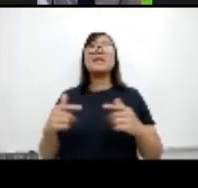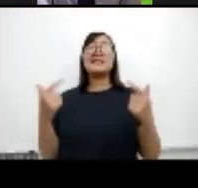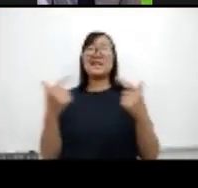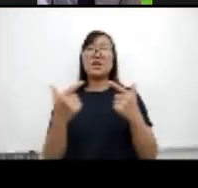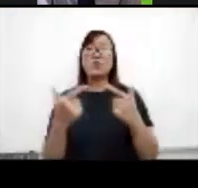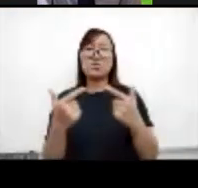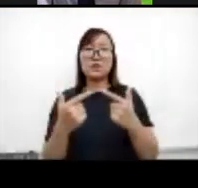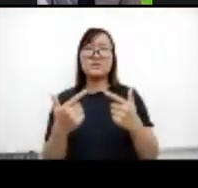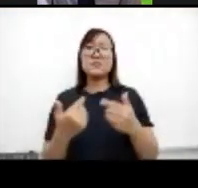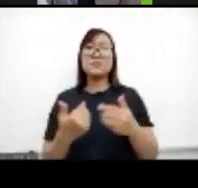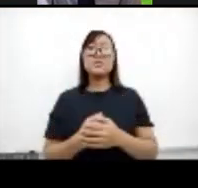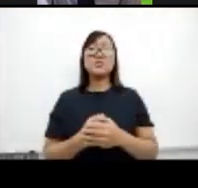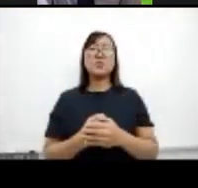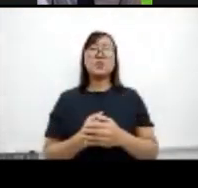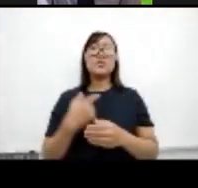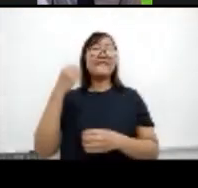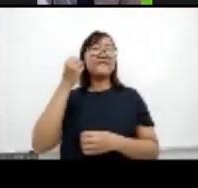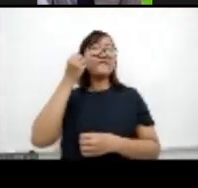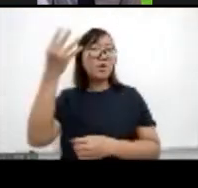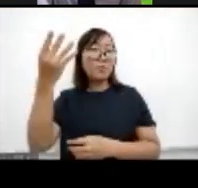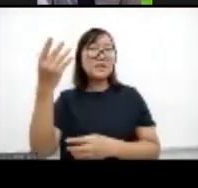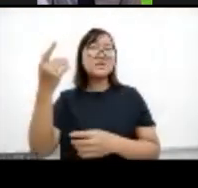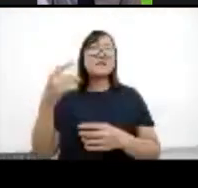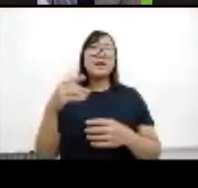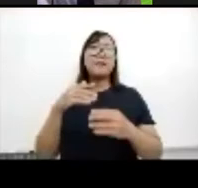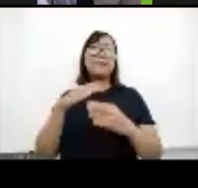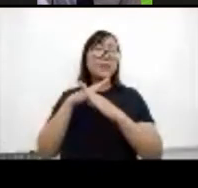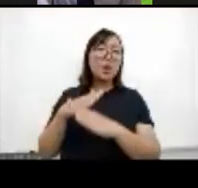cdim7 orang Perancis